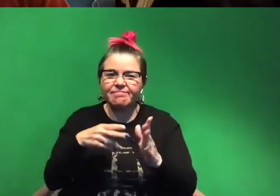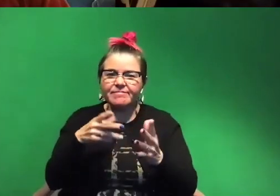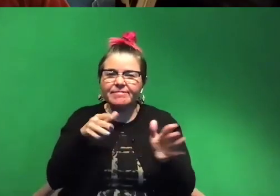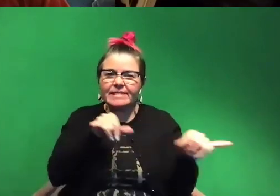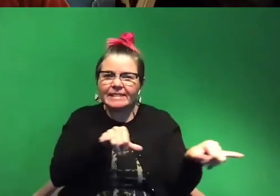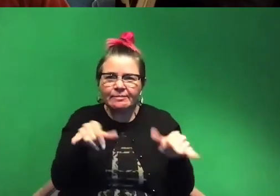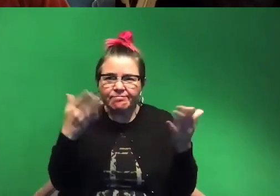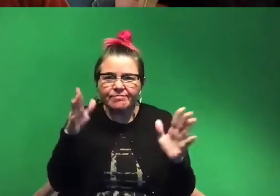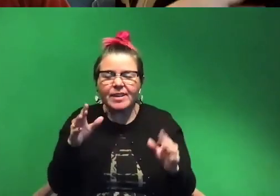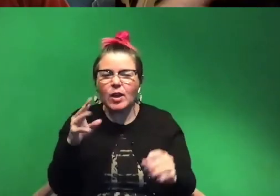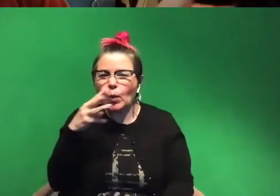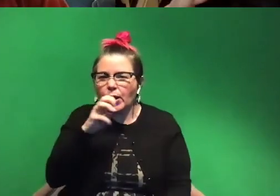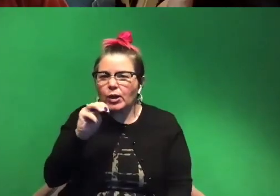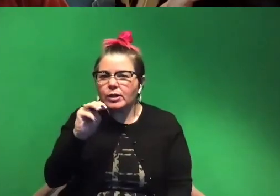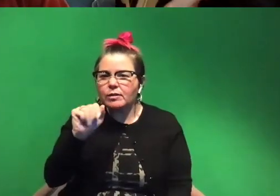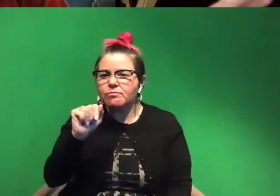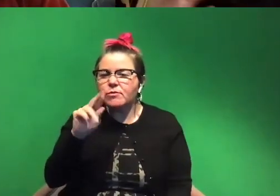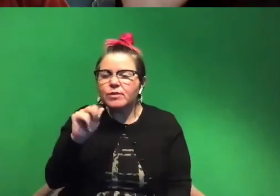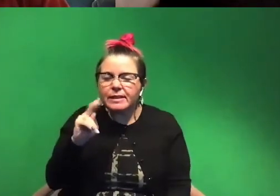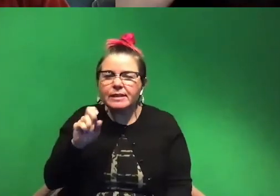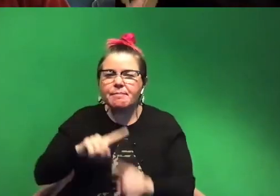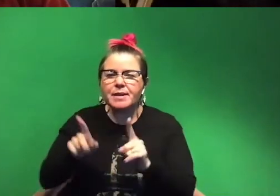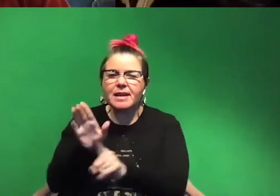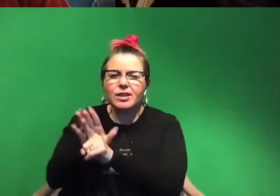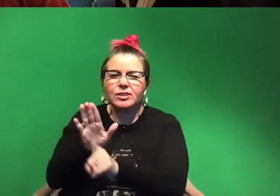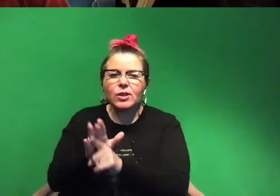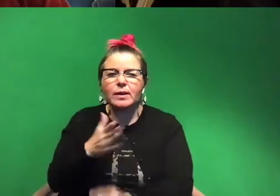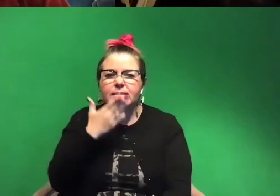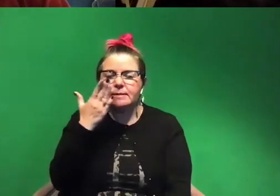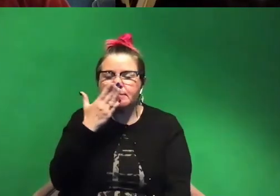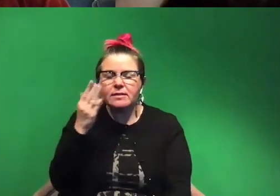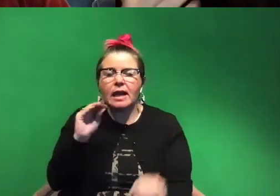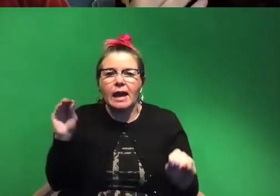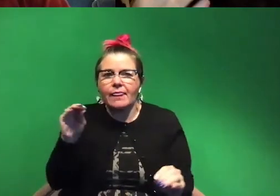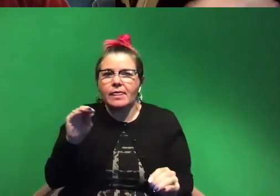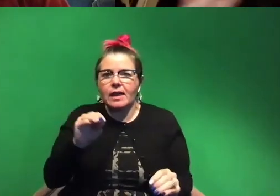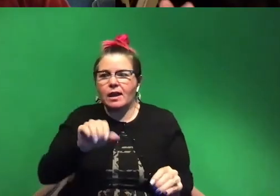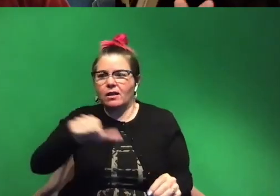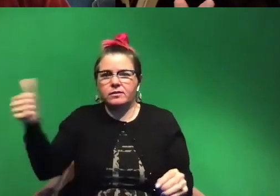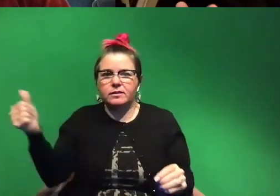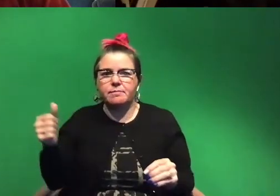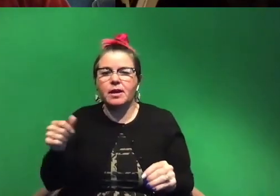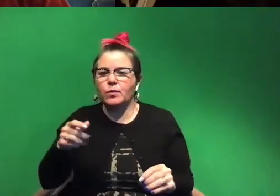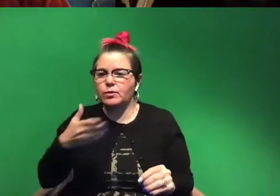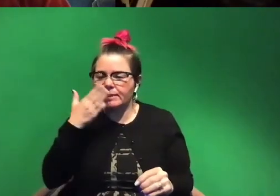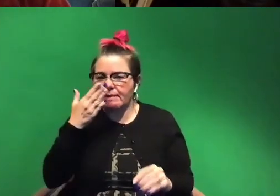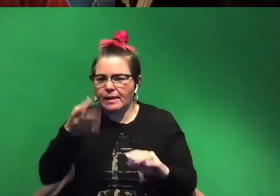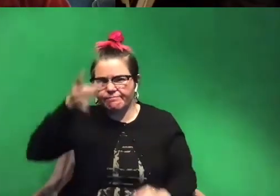weird marine, but like its own, it smells like nothing I've ever smelled before, but once you smell it, I don't think you'll ever forget